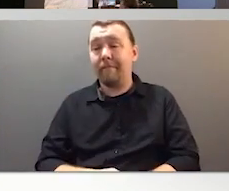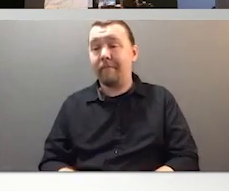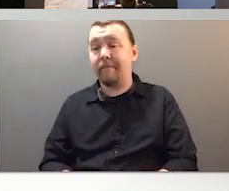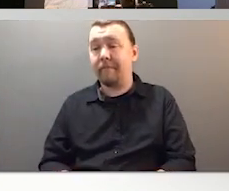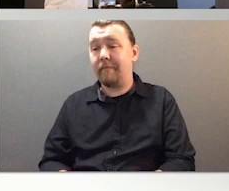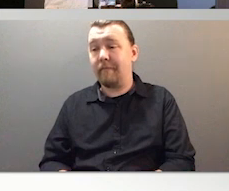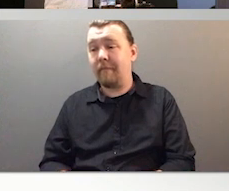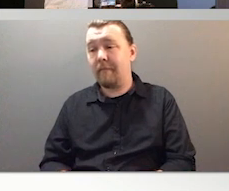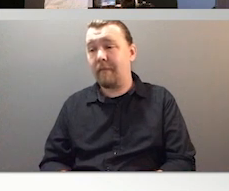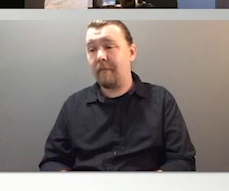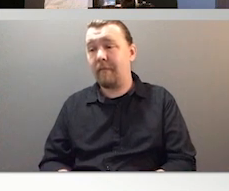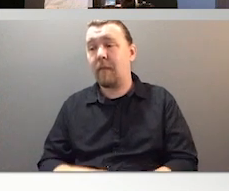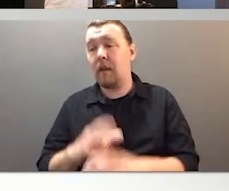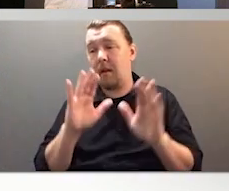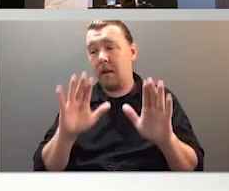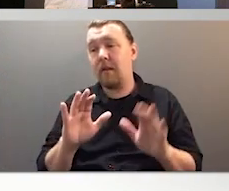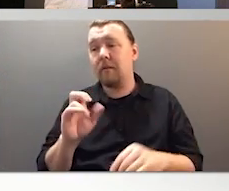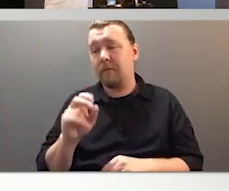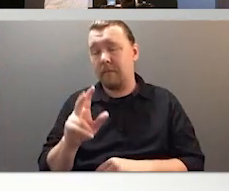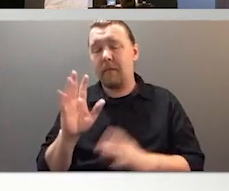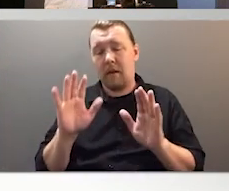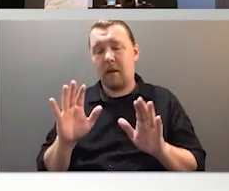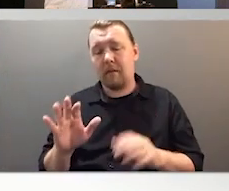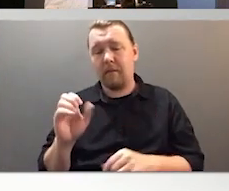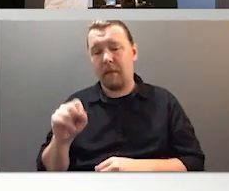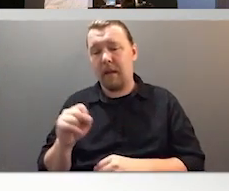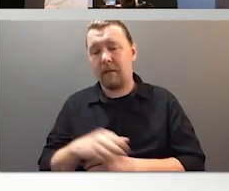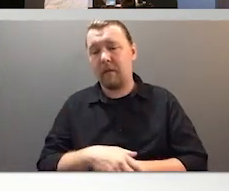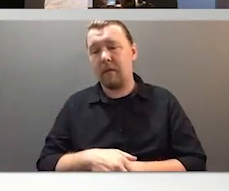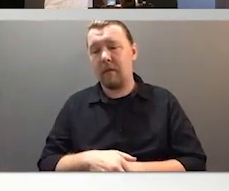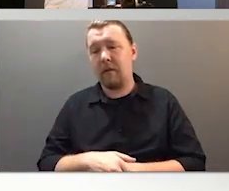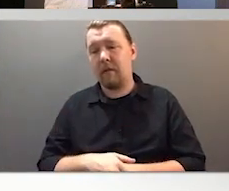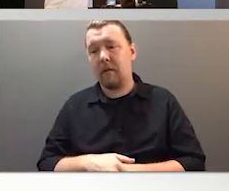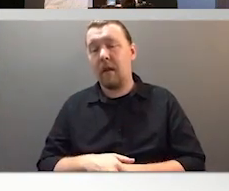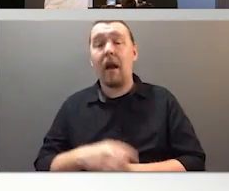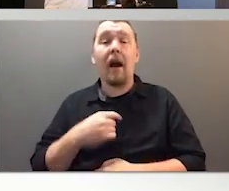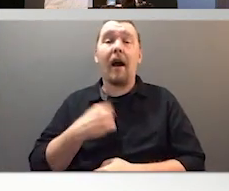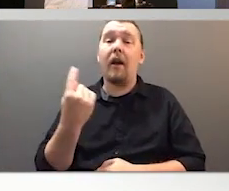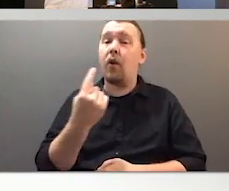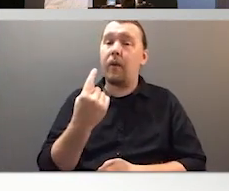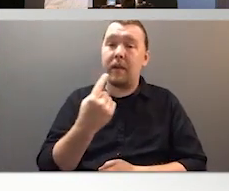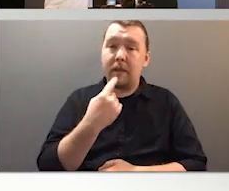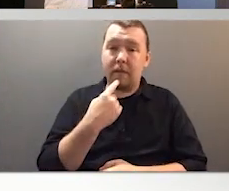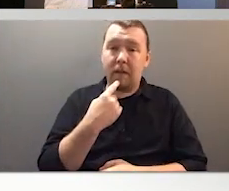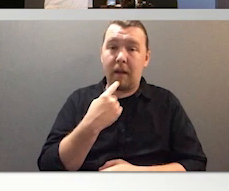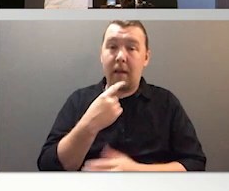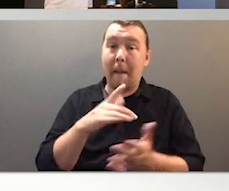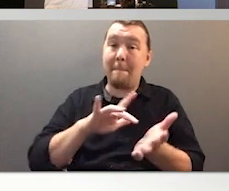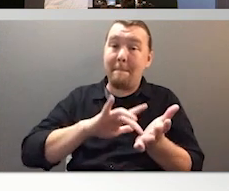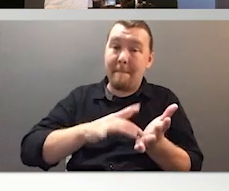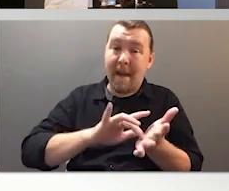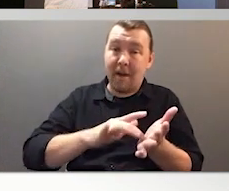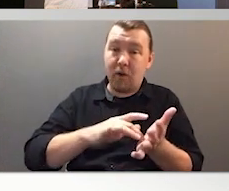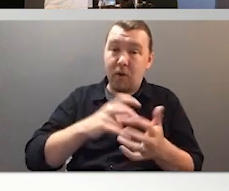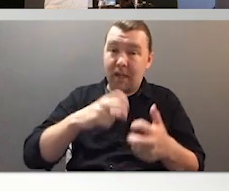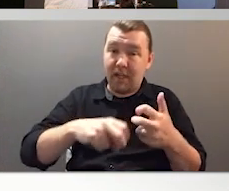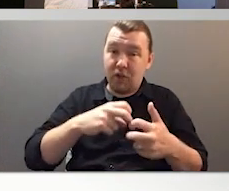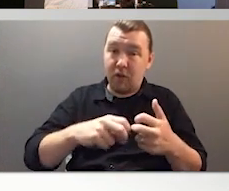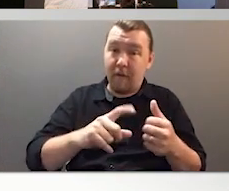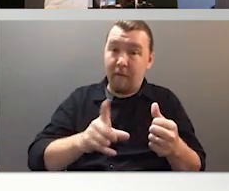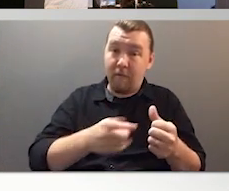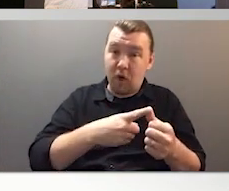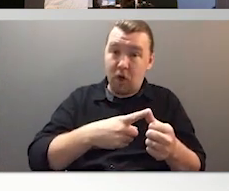of sleep. Awesome. Awesome. Yes. So I always say tackle the medical first, and then we'll tackle the rest